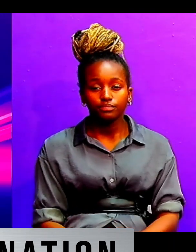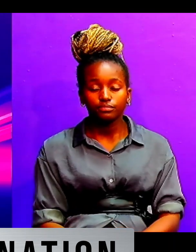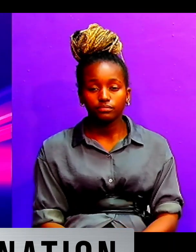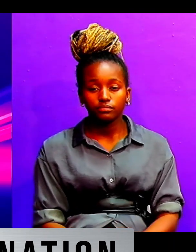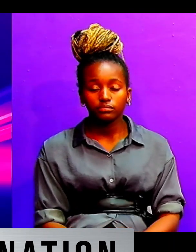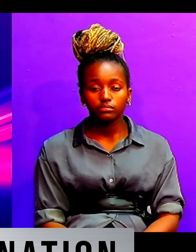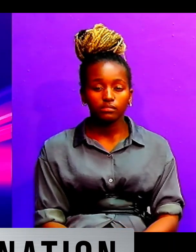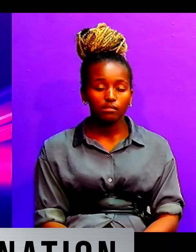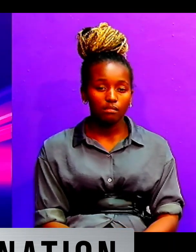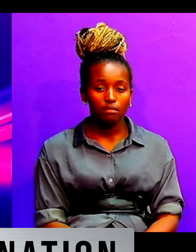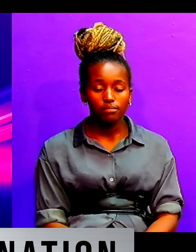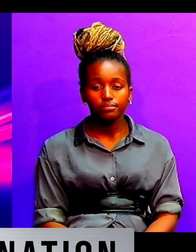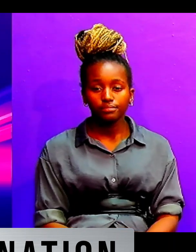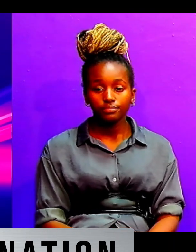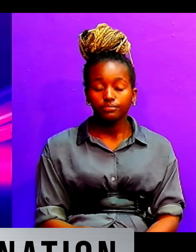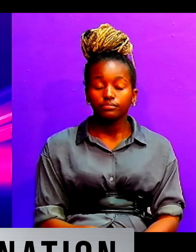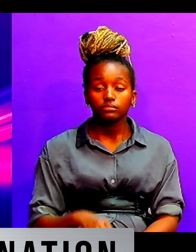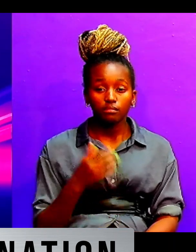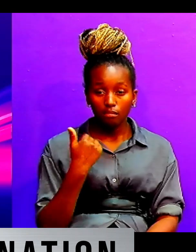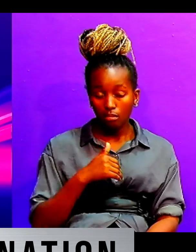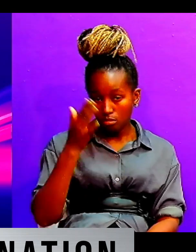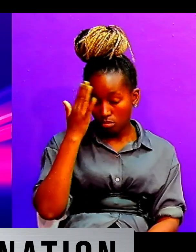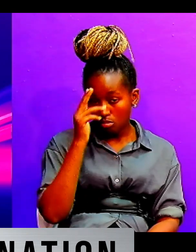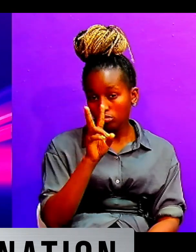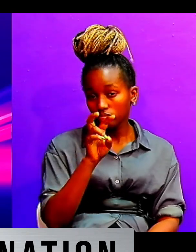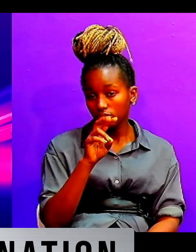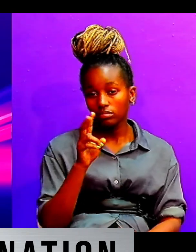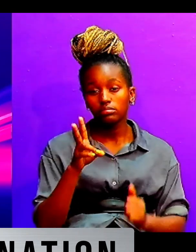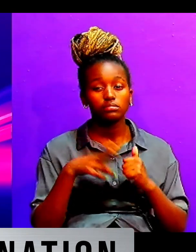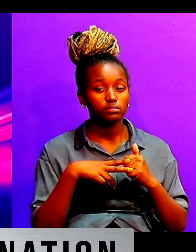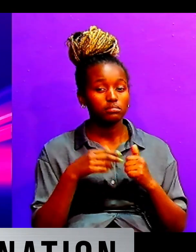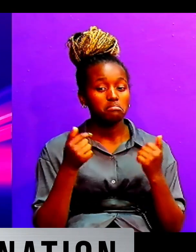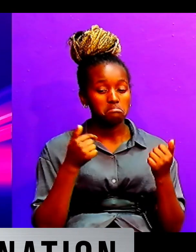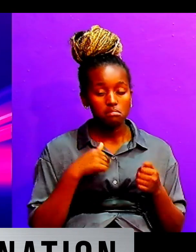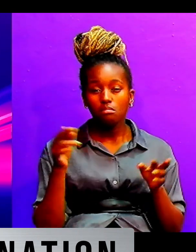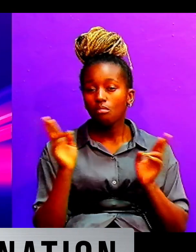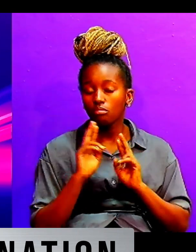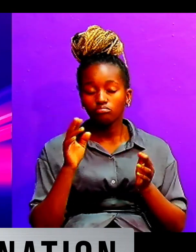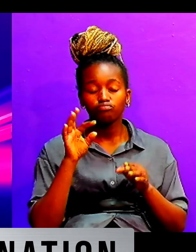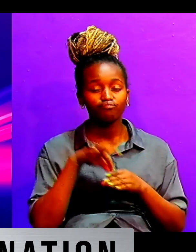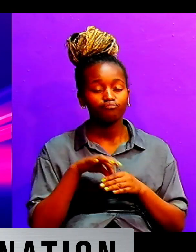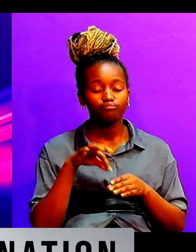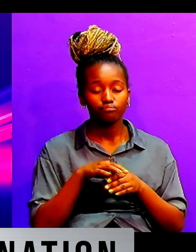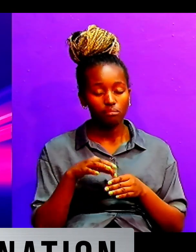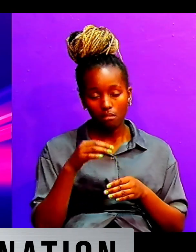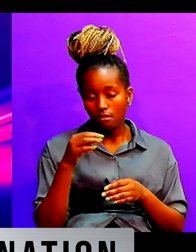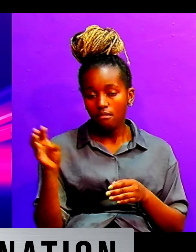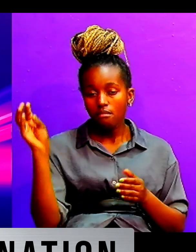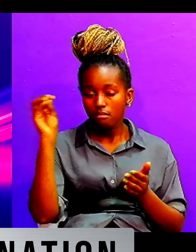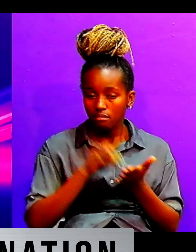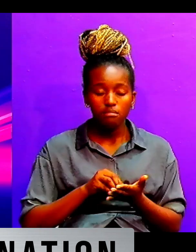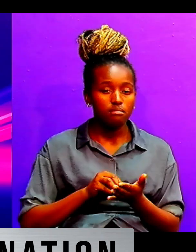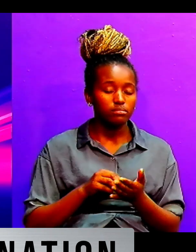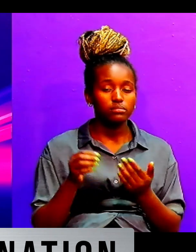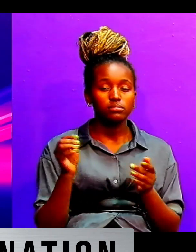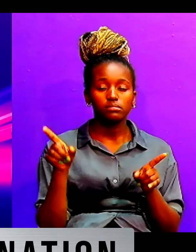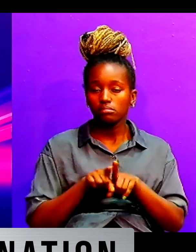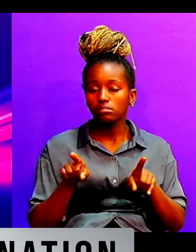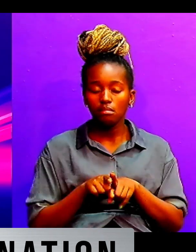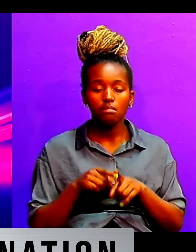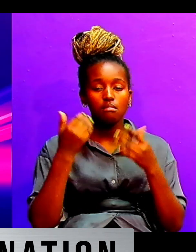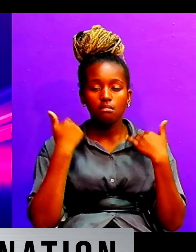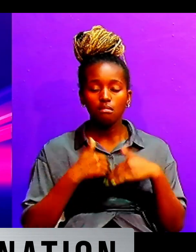that 2027 I would also want to vie again, and I would want to